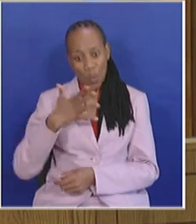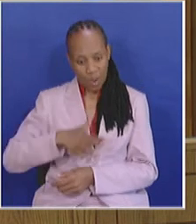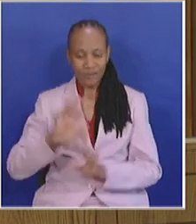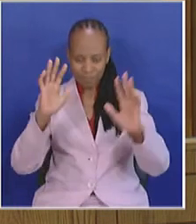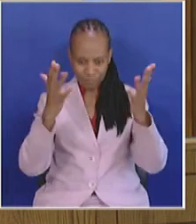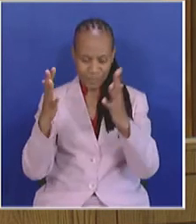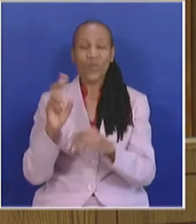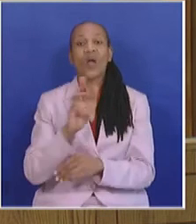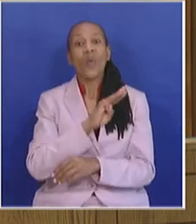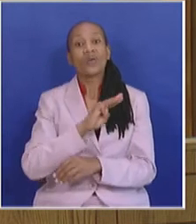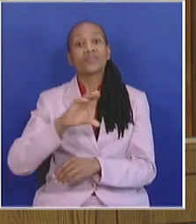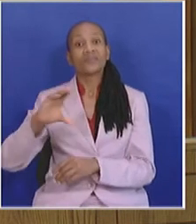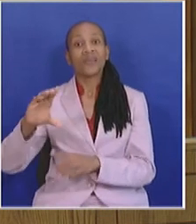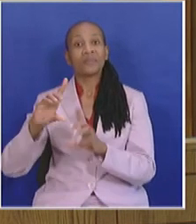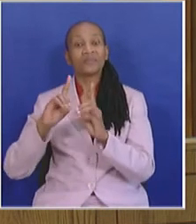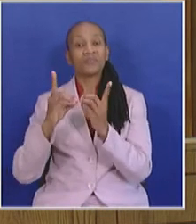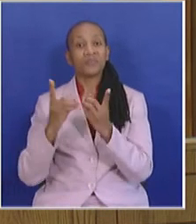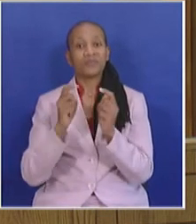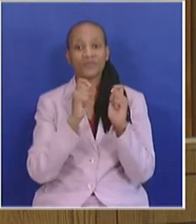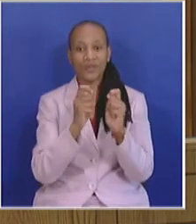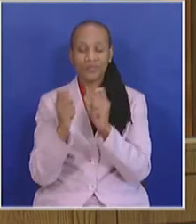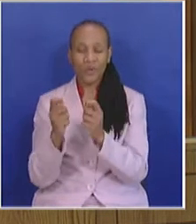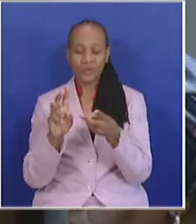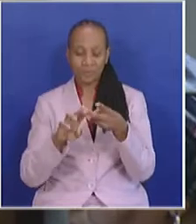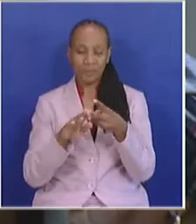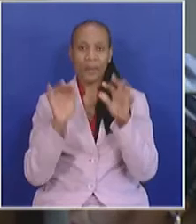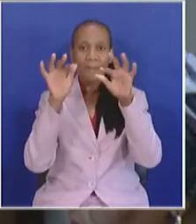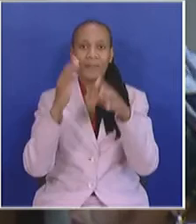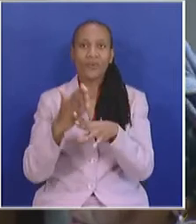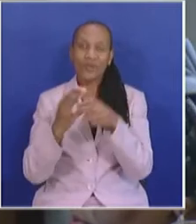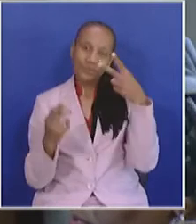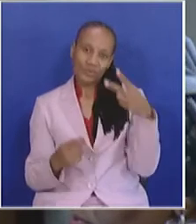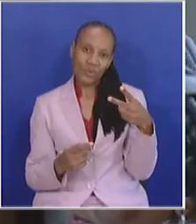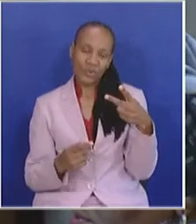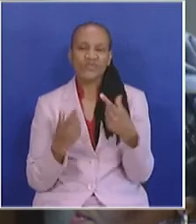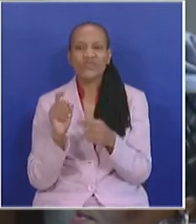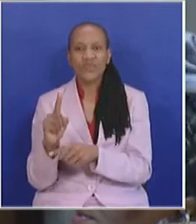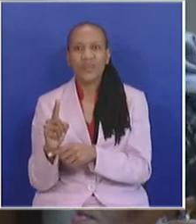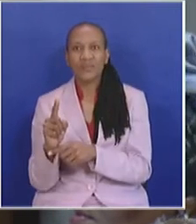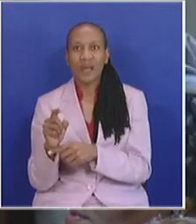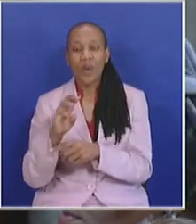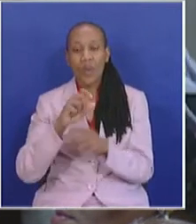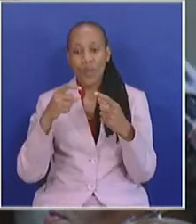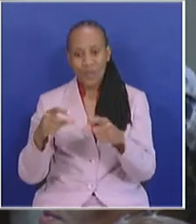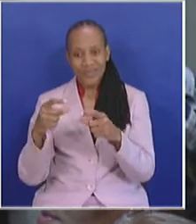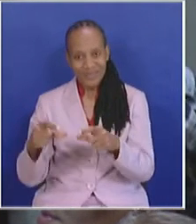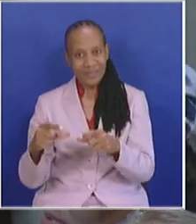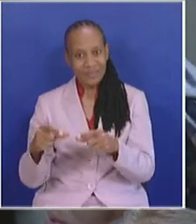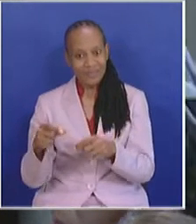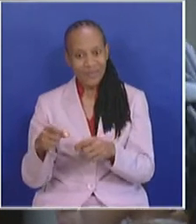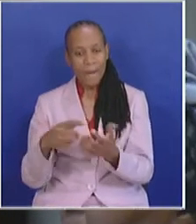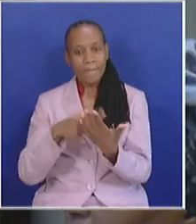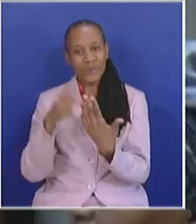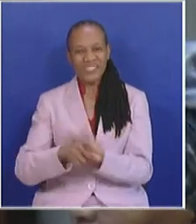the Western Cape Department of Transport and Public Works on the new Karl Bremer office block in Bellville, Cape Town, which is the first project